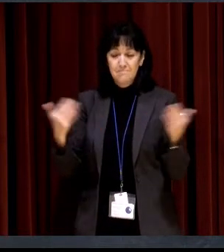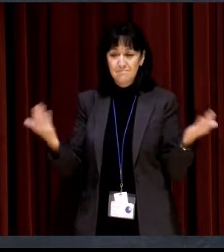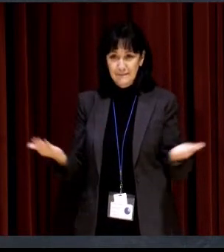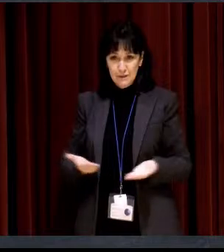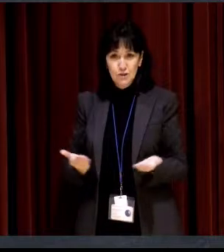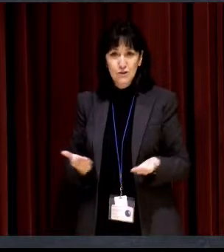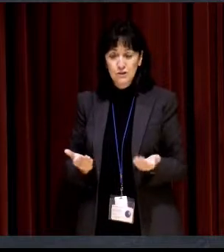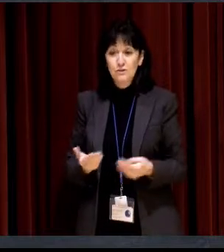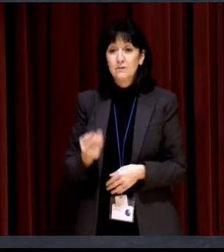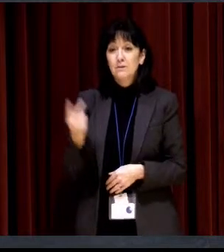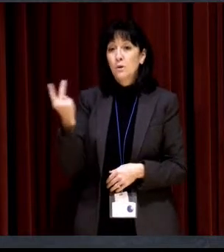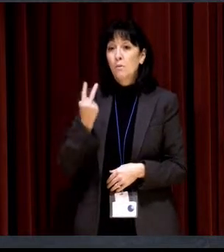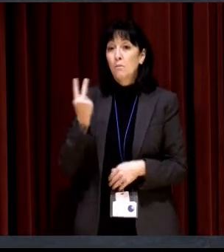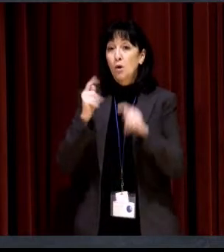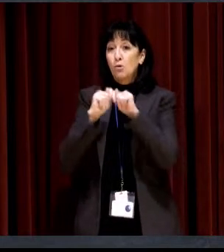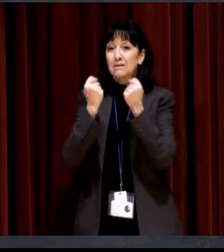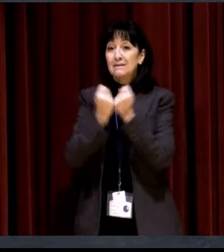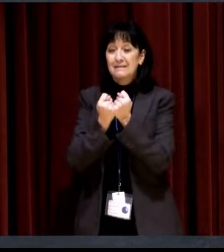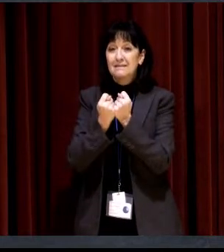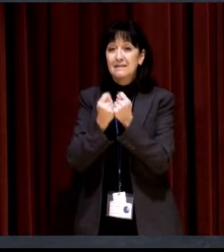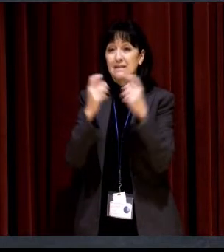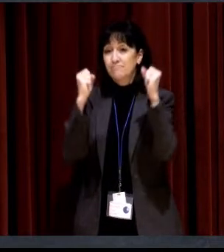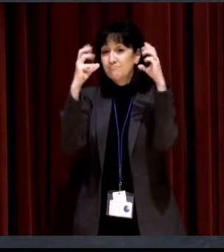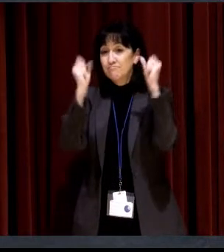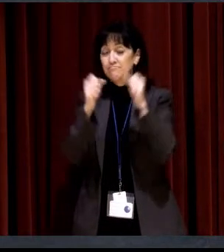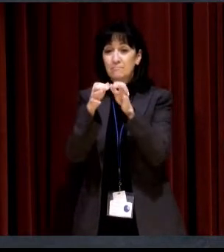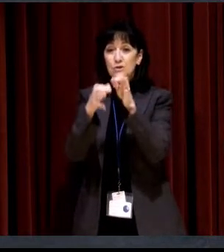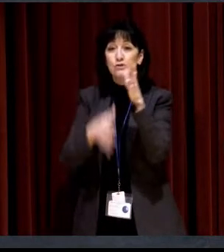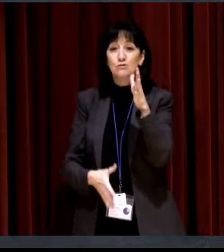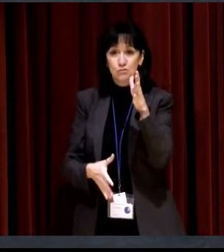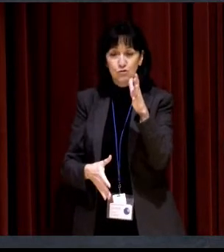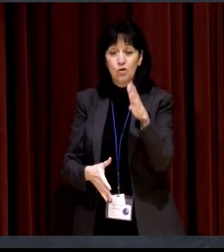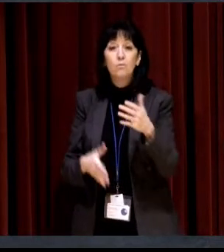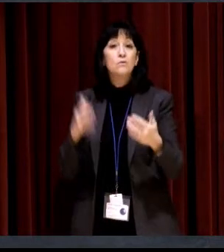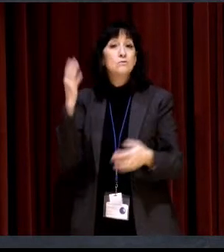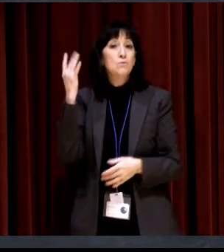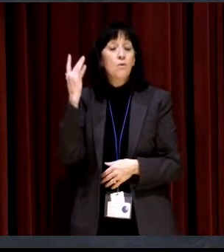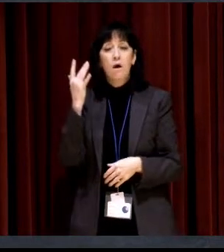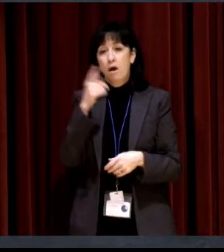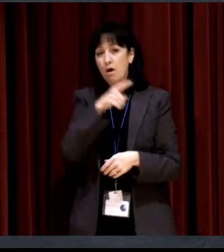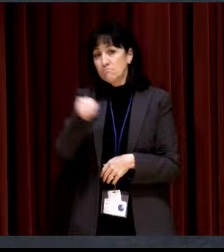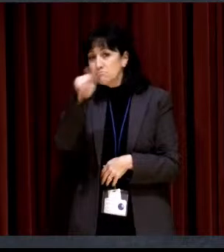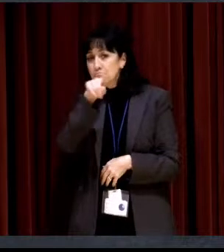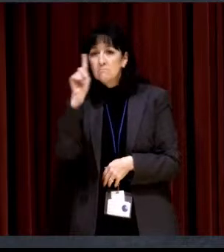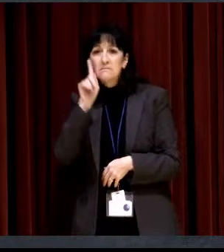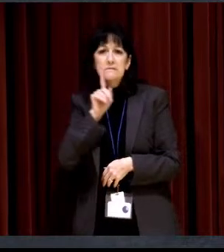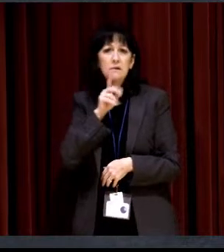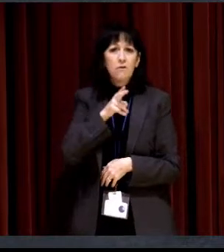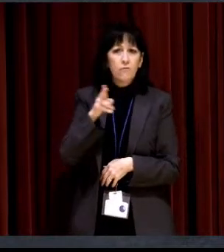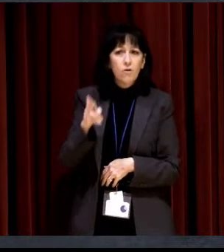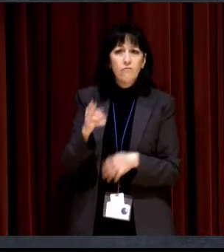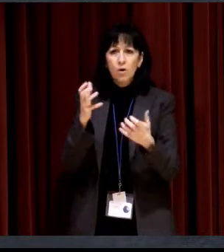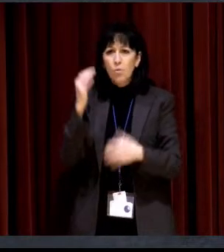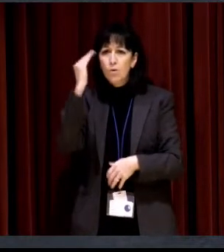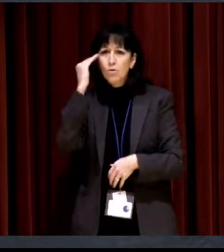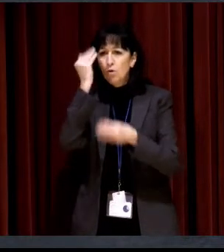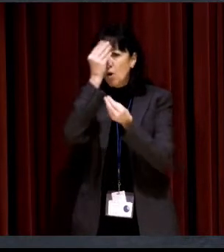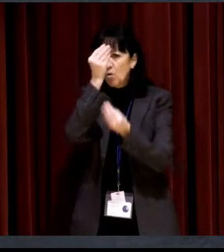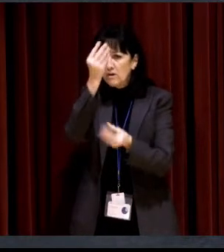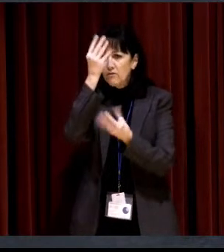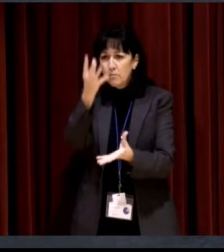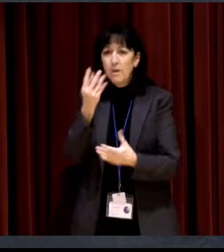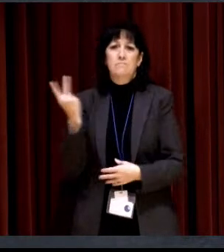who are going to be our sign language experts for the deaf and hard of hearing. And we're really here to hear from